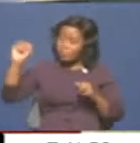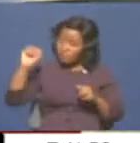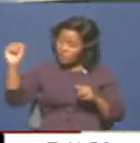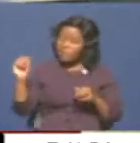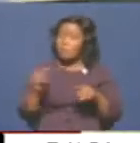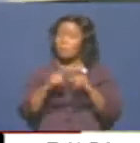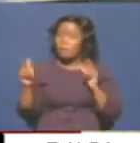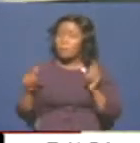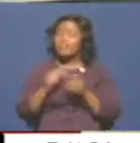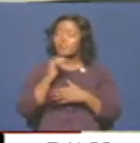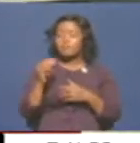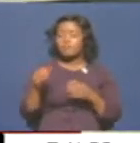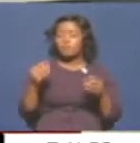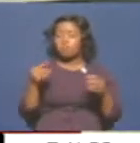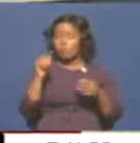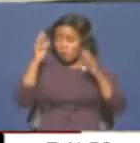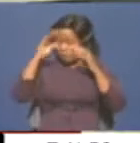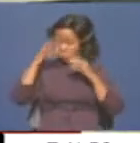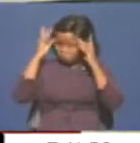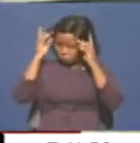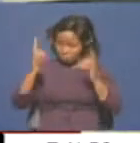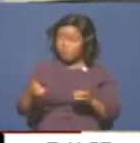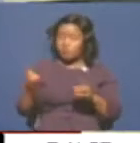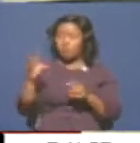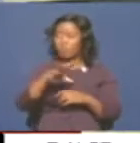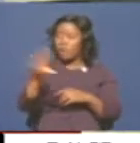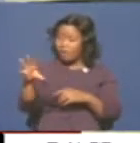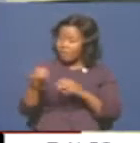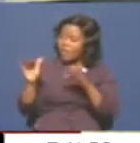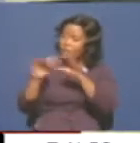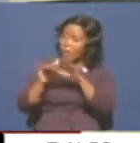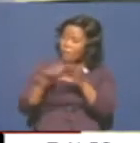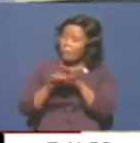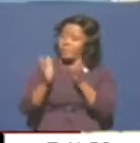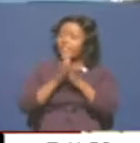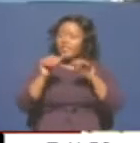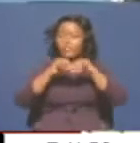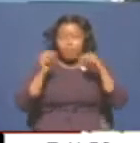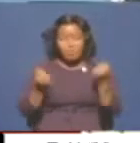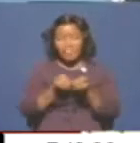voice of the African communities, the African society, get lost.